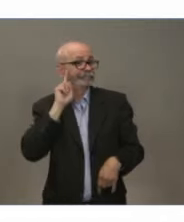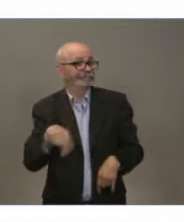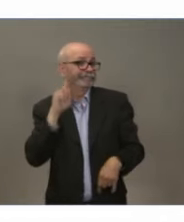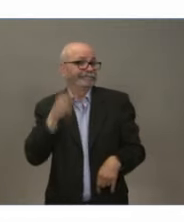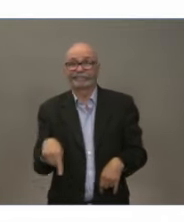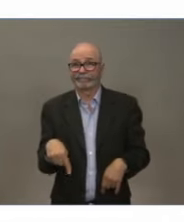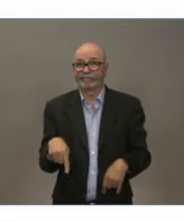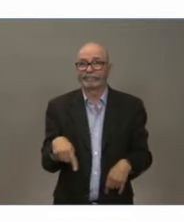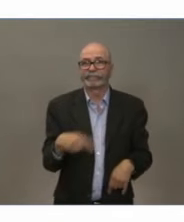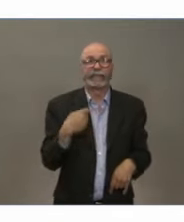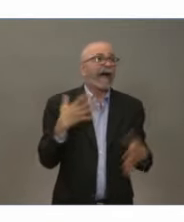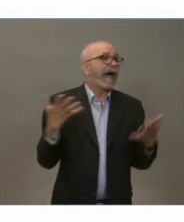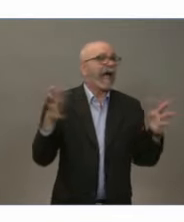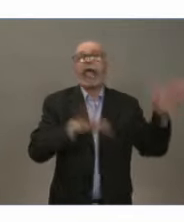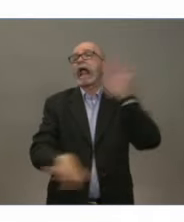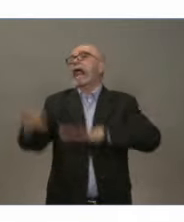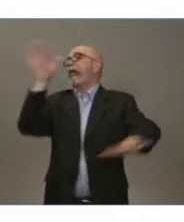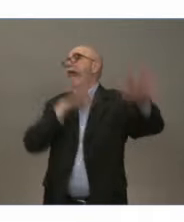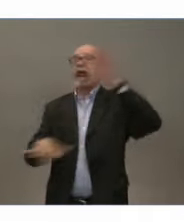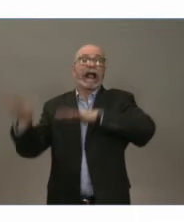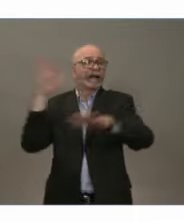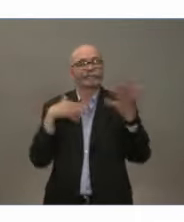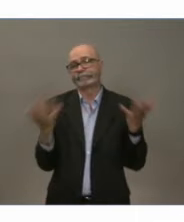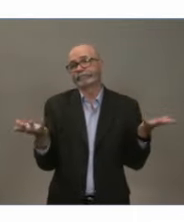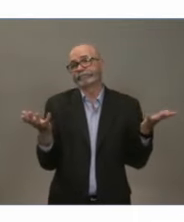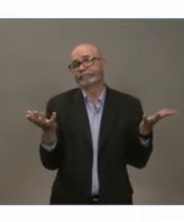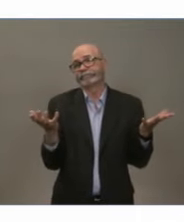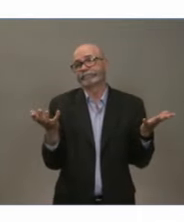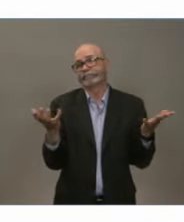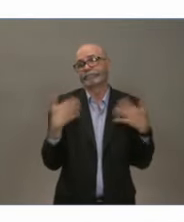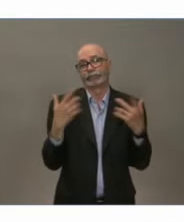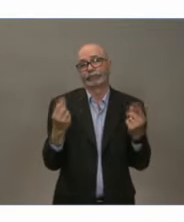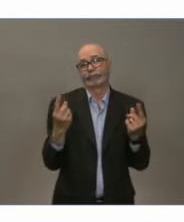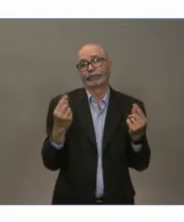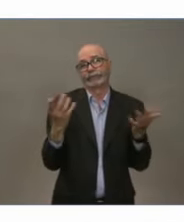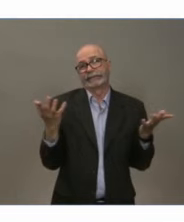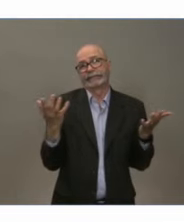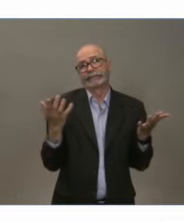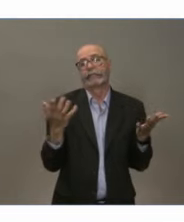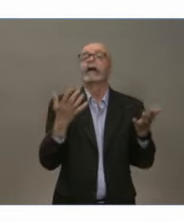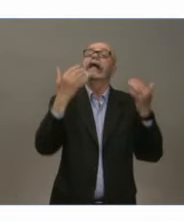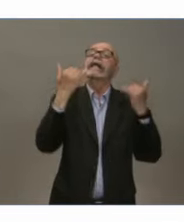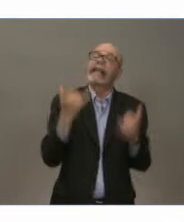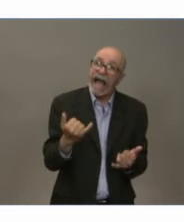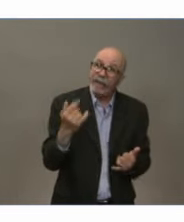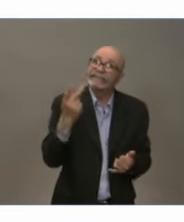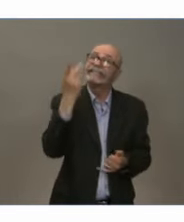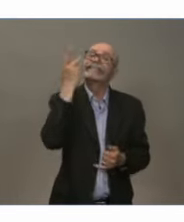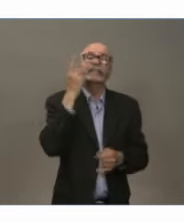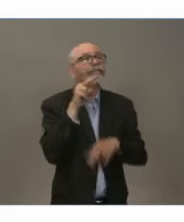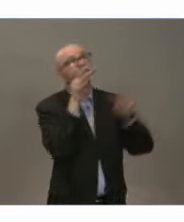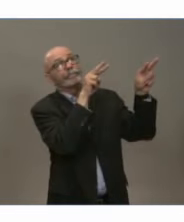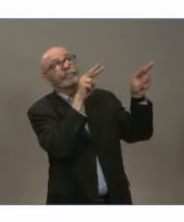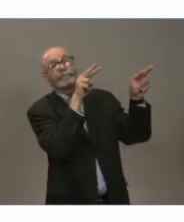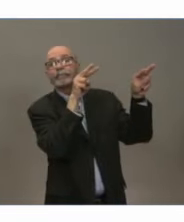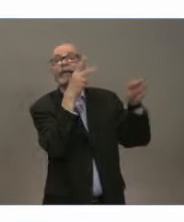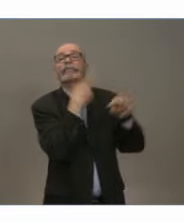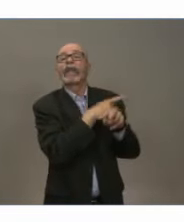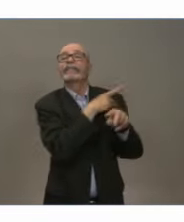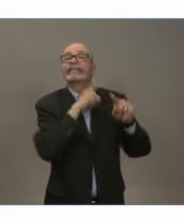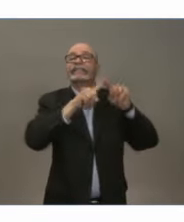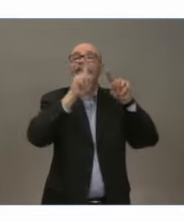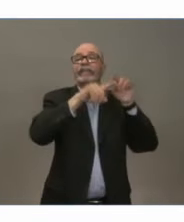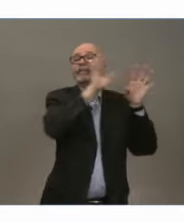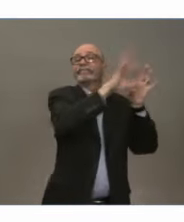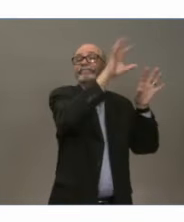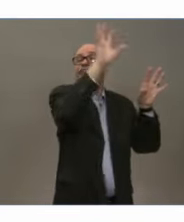in our facilities across the province. If you look at our sister provinces across Canada, it's with